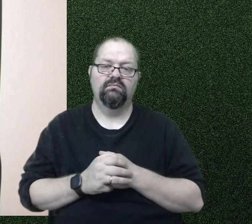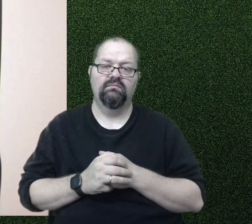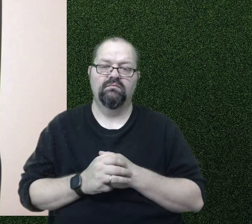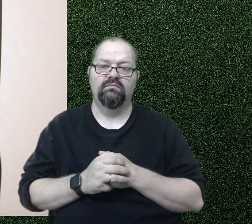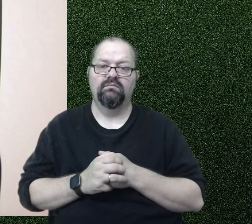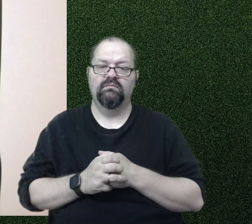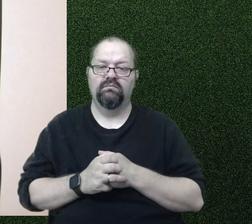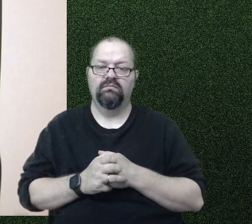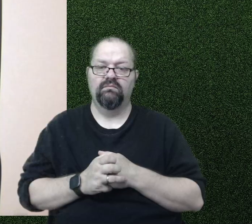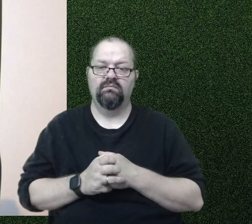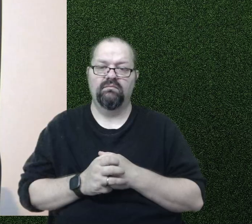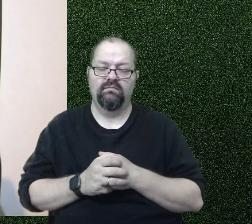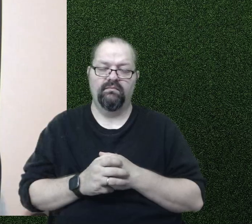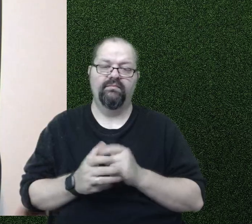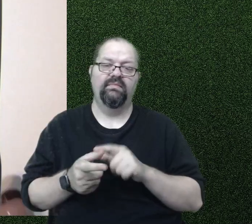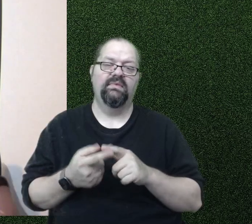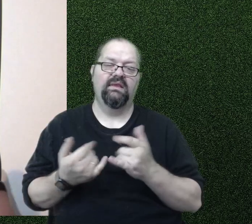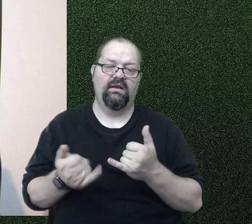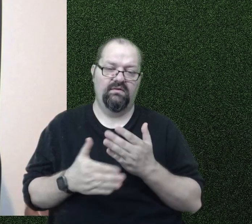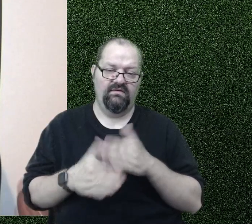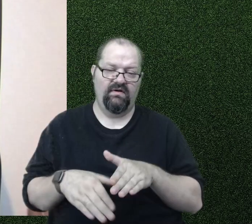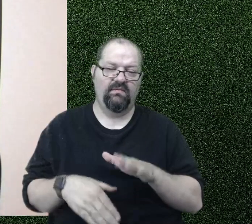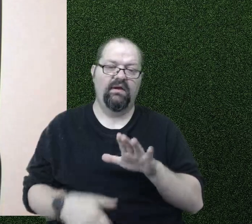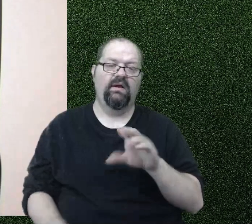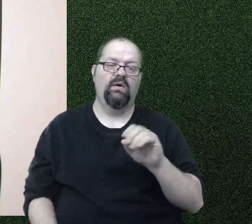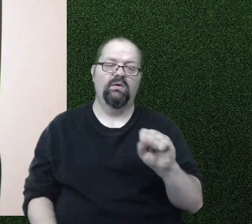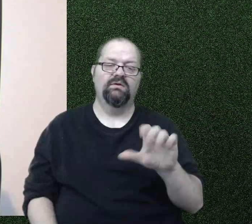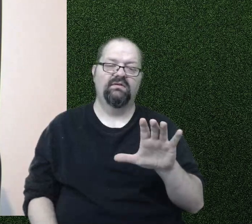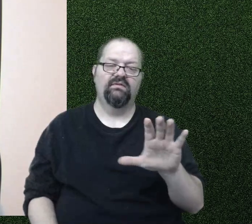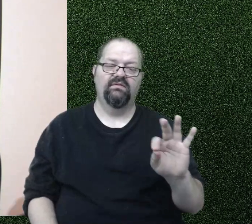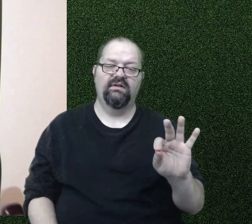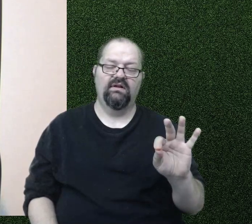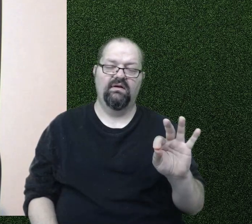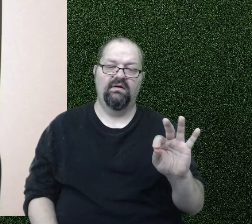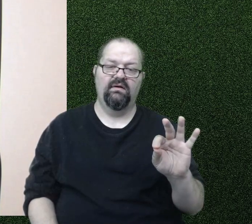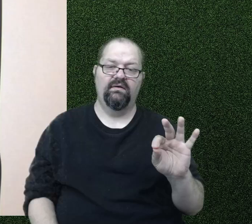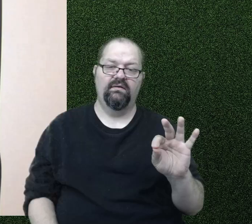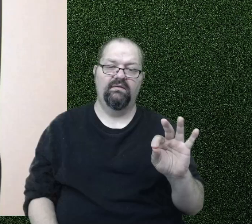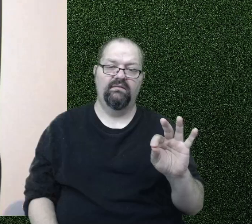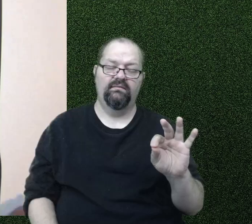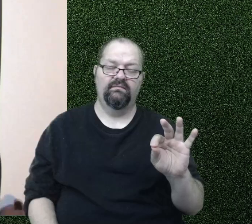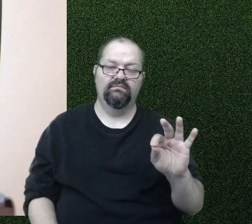And then divide by cosine of 59.